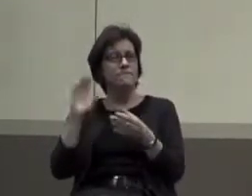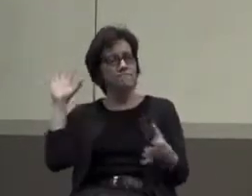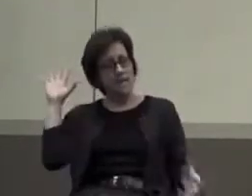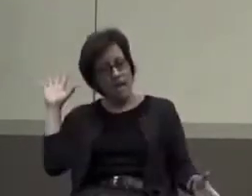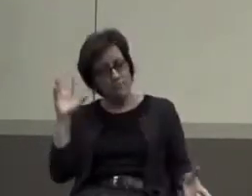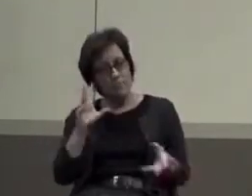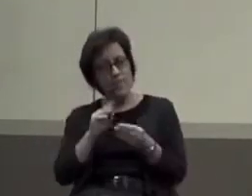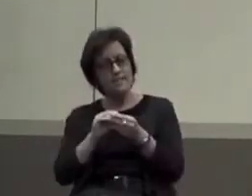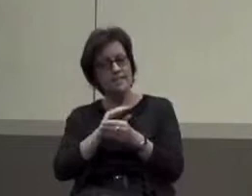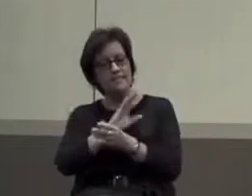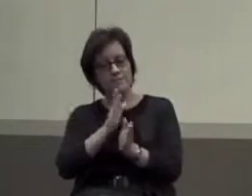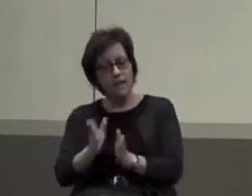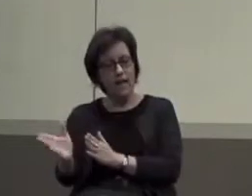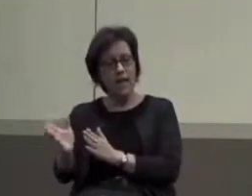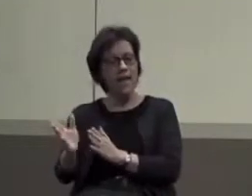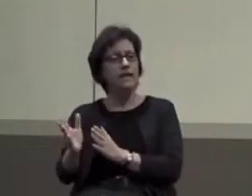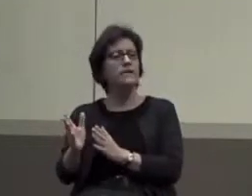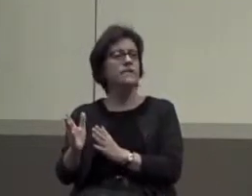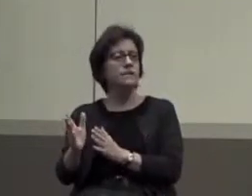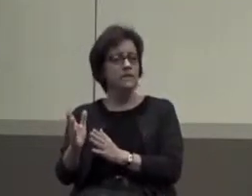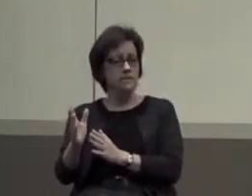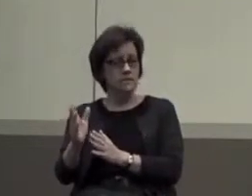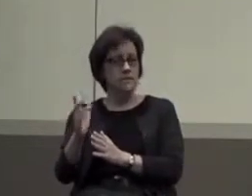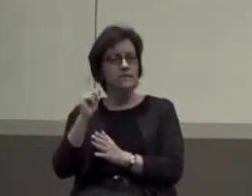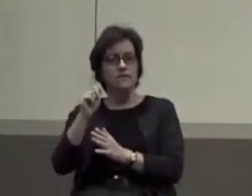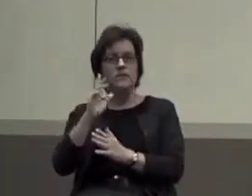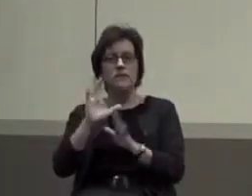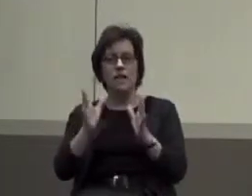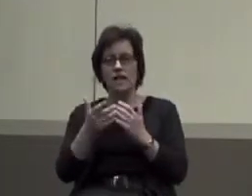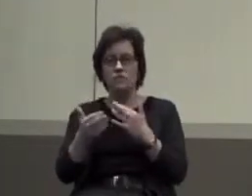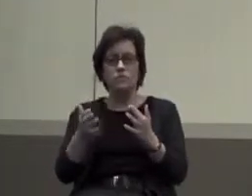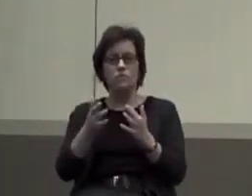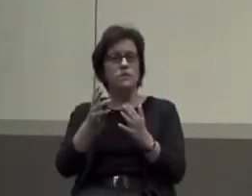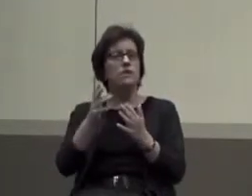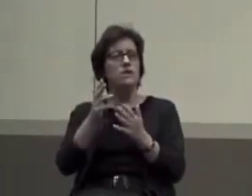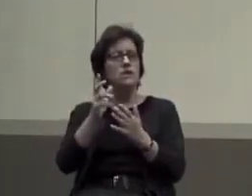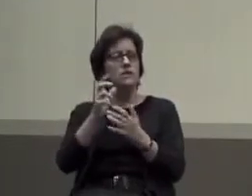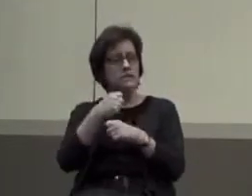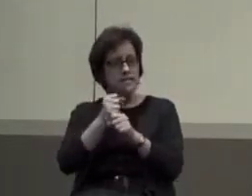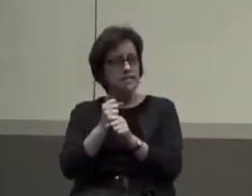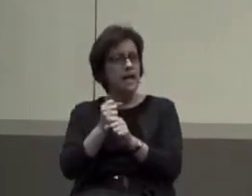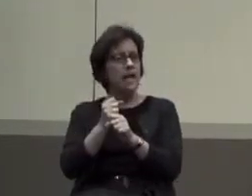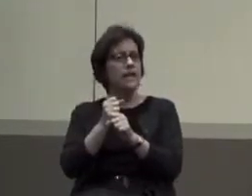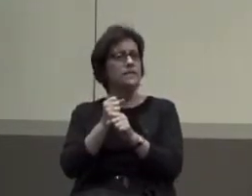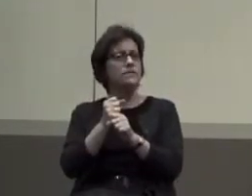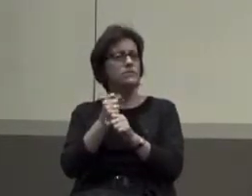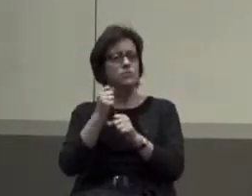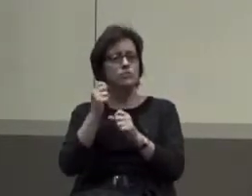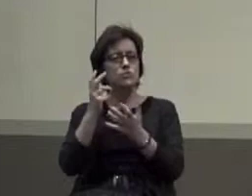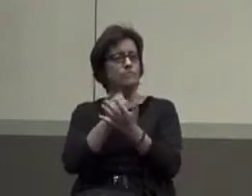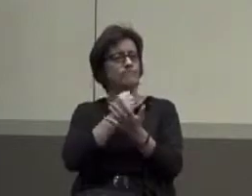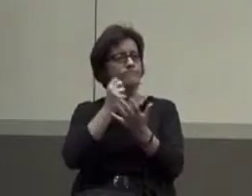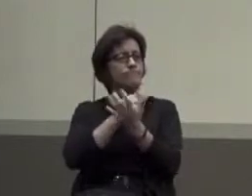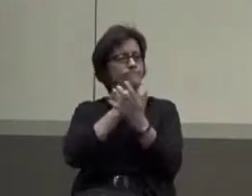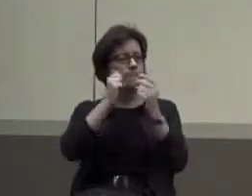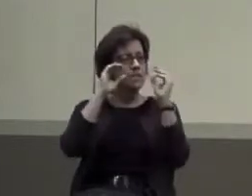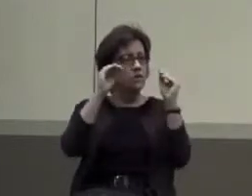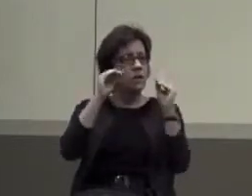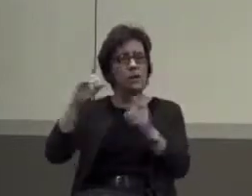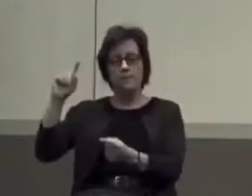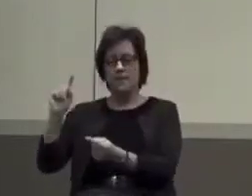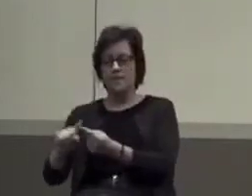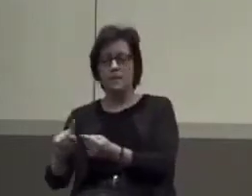plan for your classroom that's designed so that you can maximize instruction and minimize the disruptions.